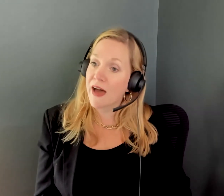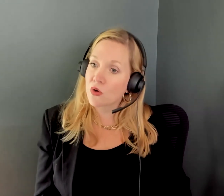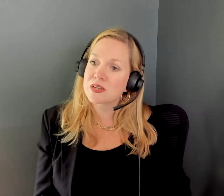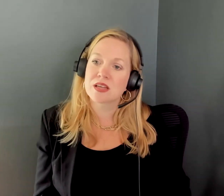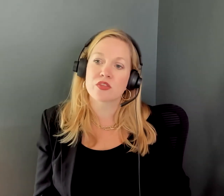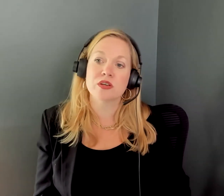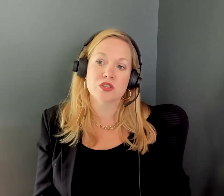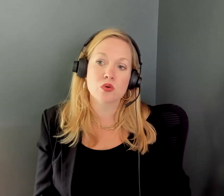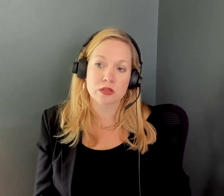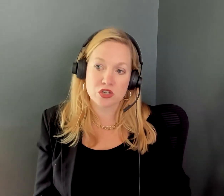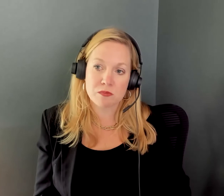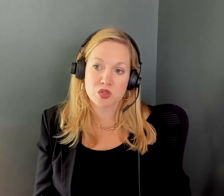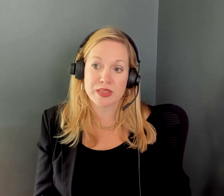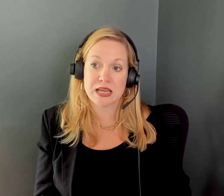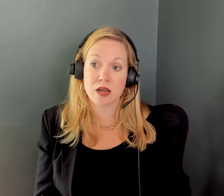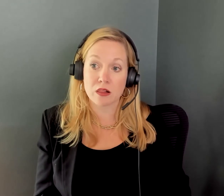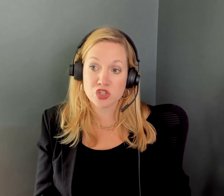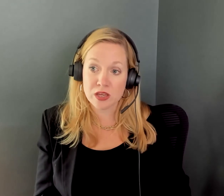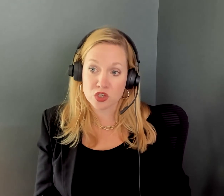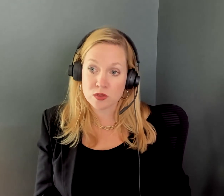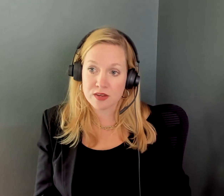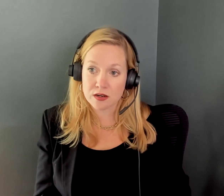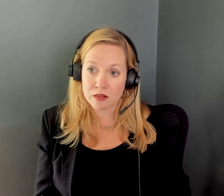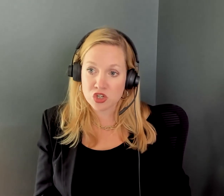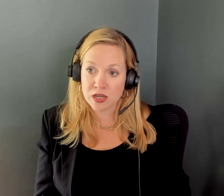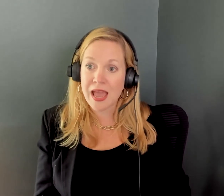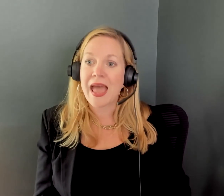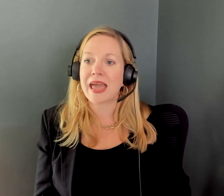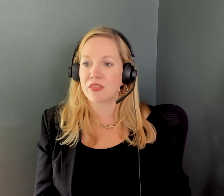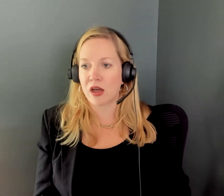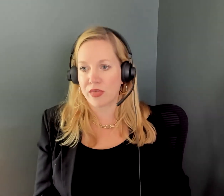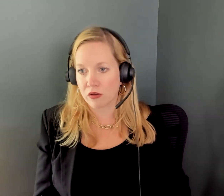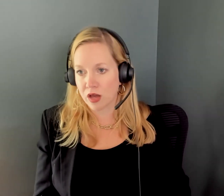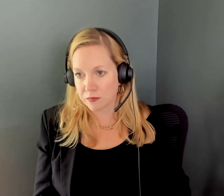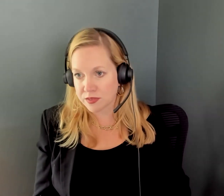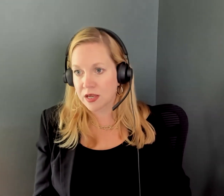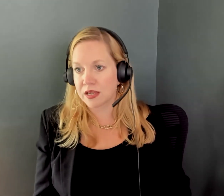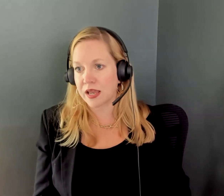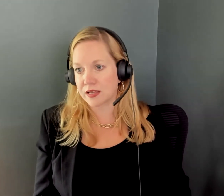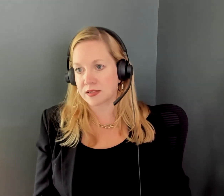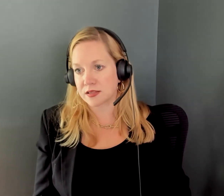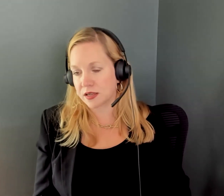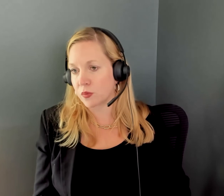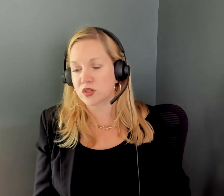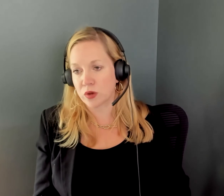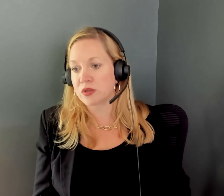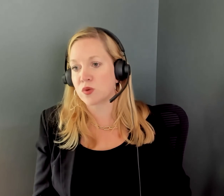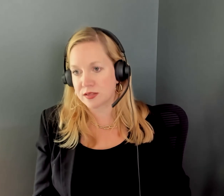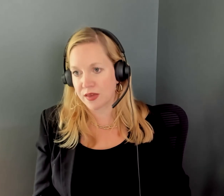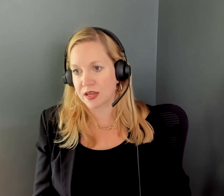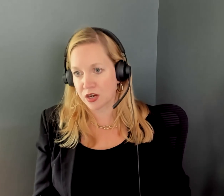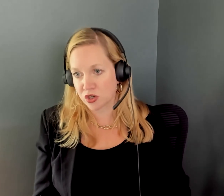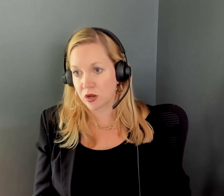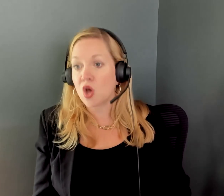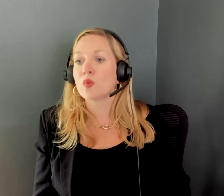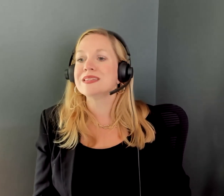we found is that there is no correlation between the technology and the use of technology and their health outcomes in ACCE. We do not